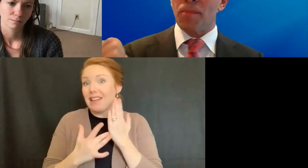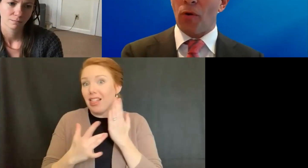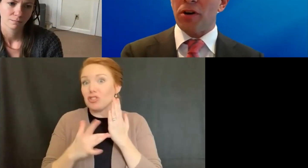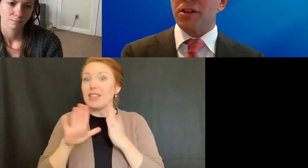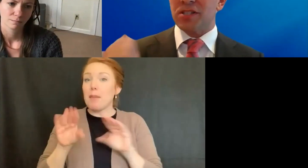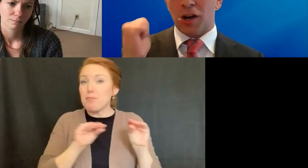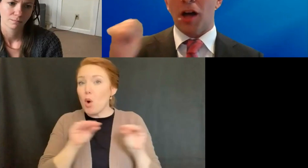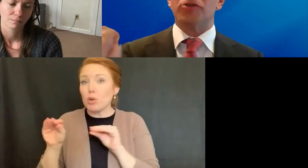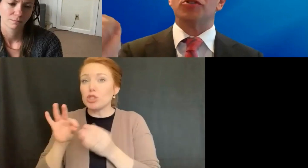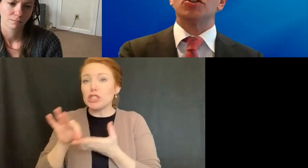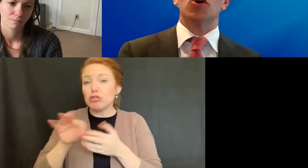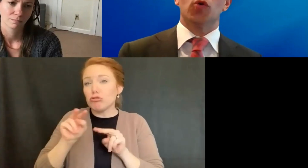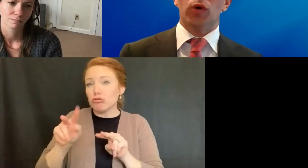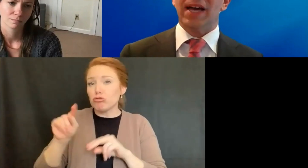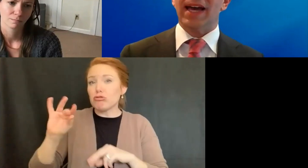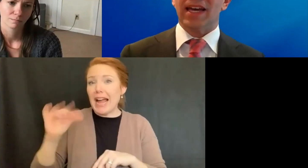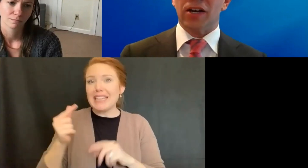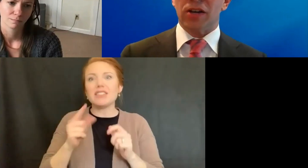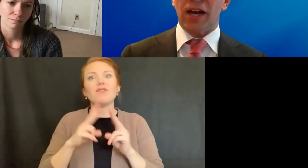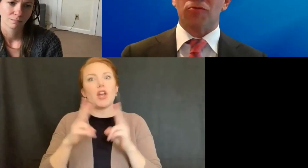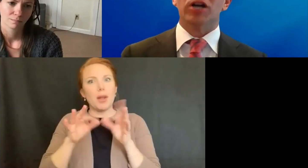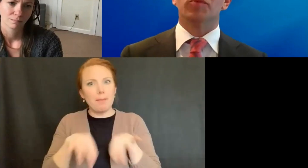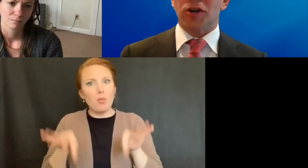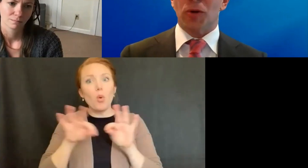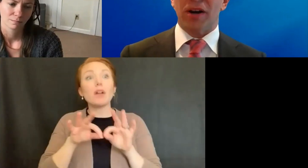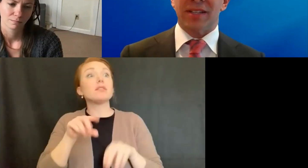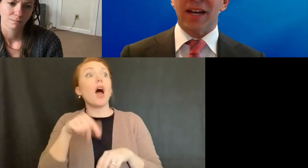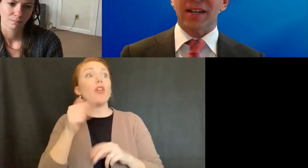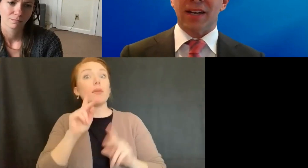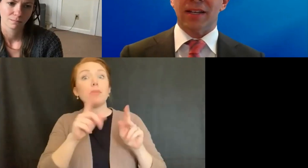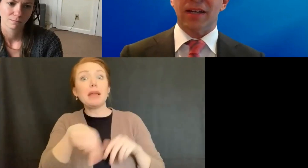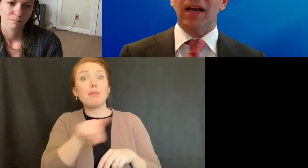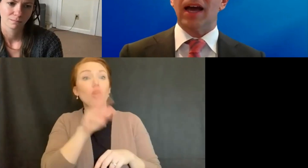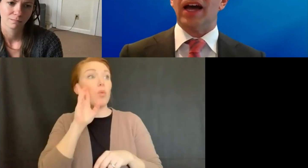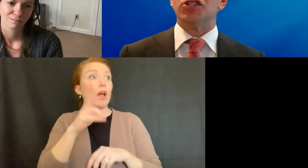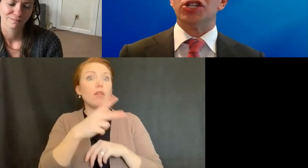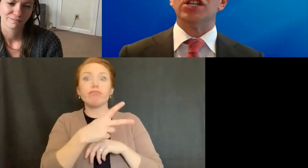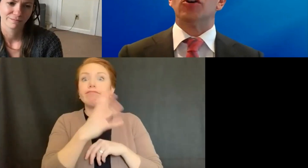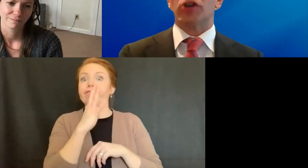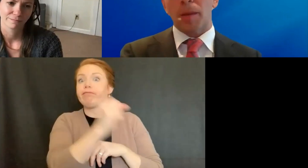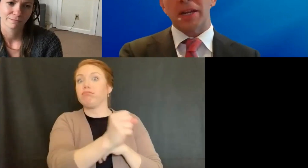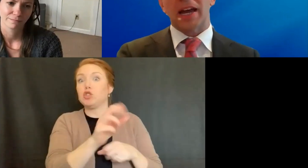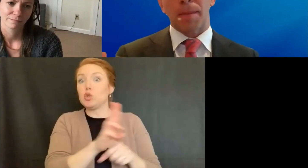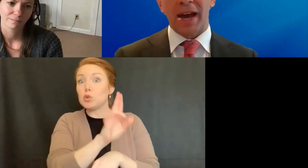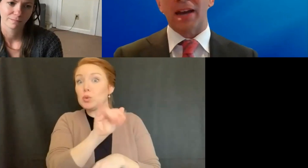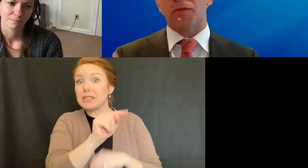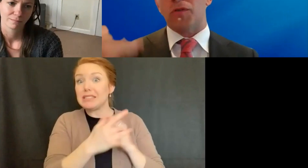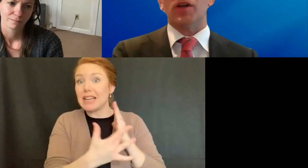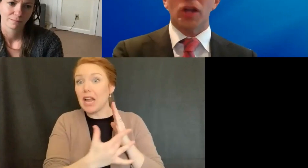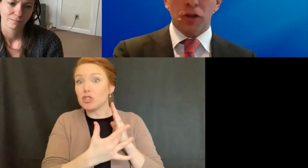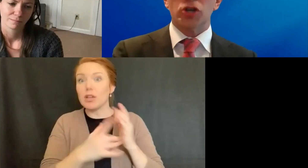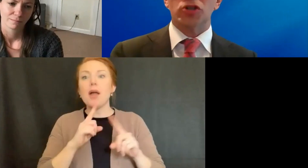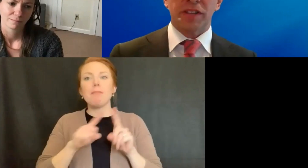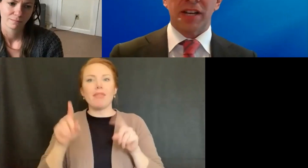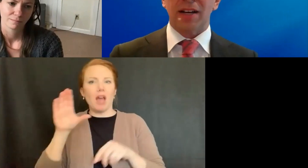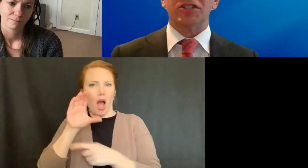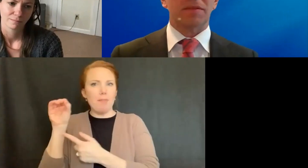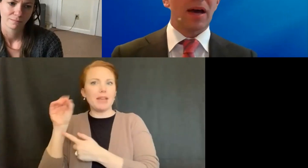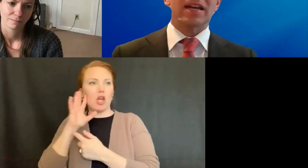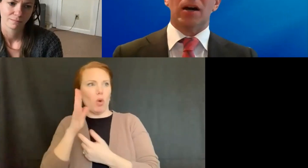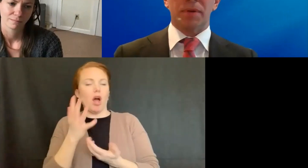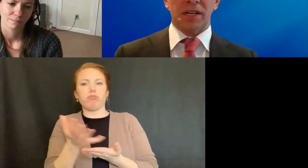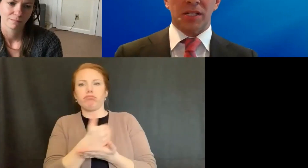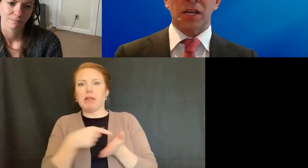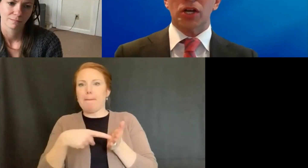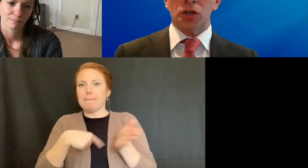tracking is so important because then others would take it and run with it, no pun intended. And her company can get paid for the use of the